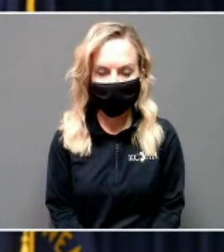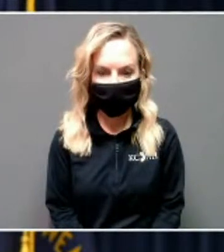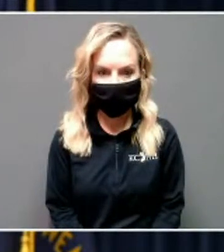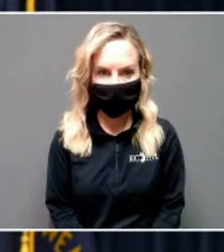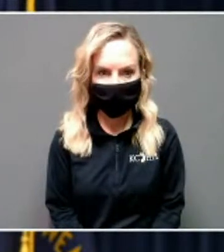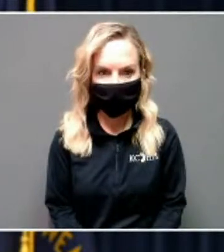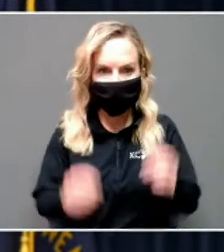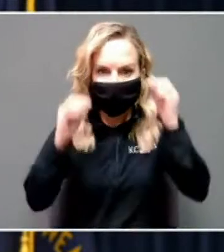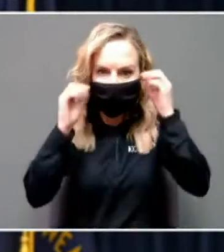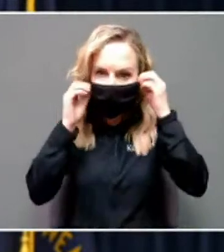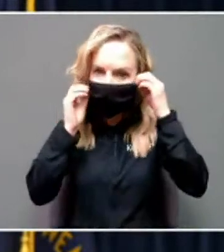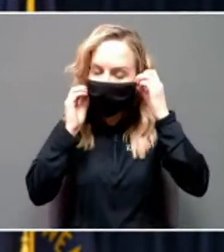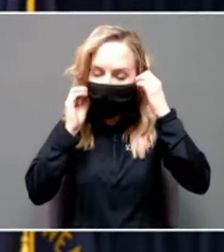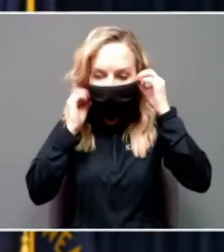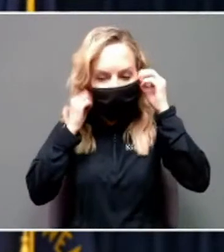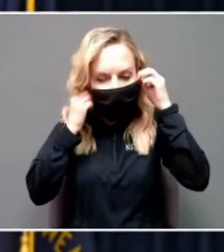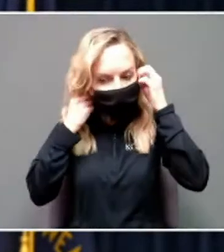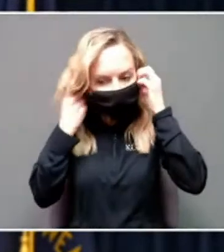Good.